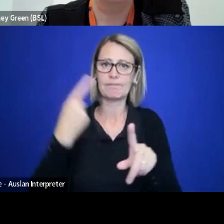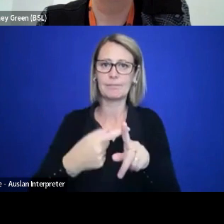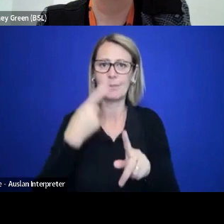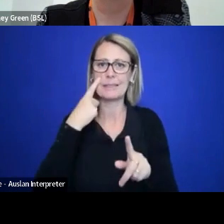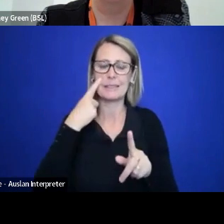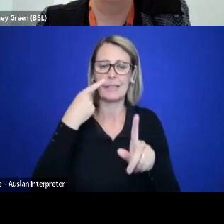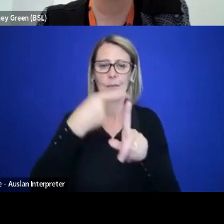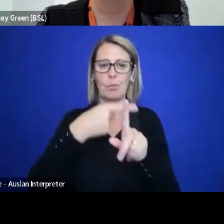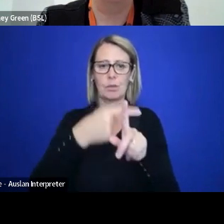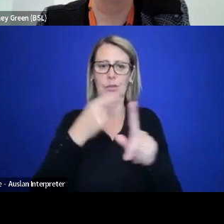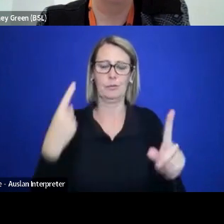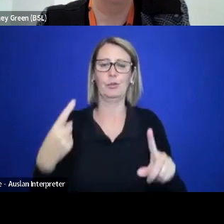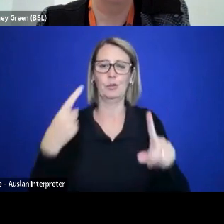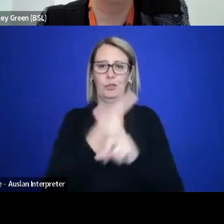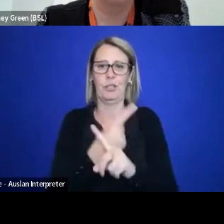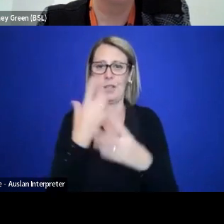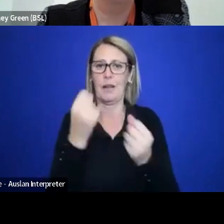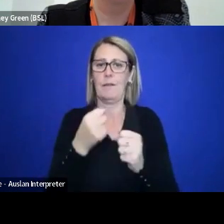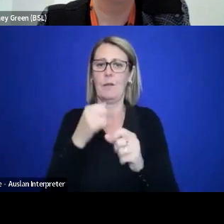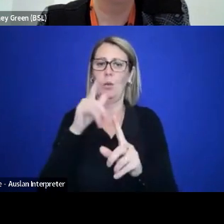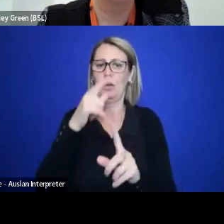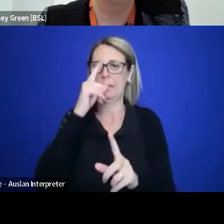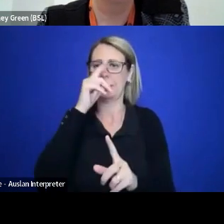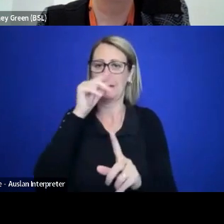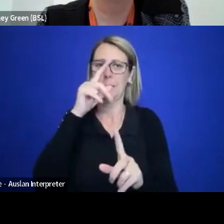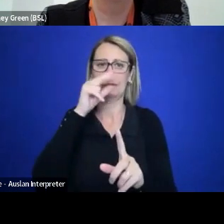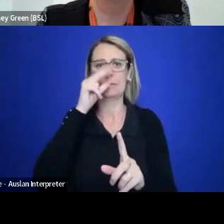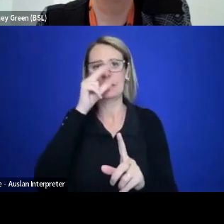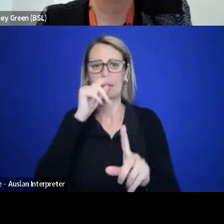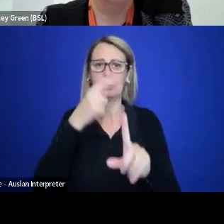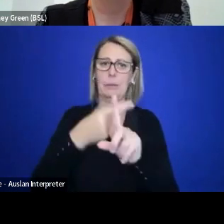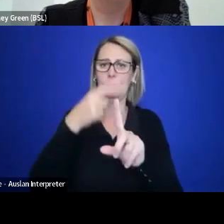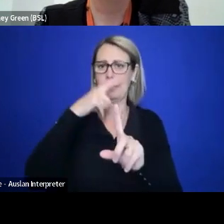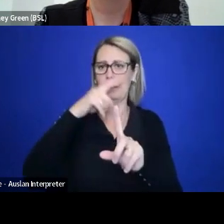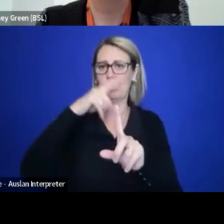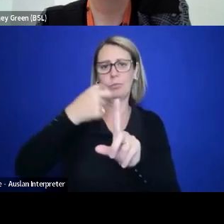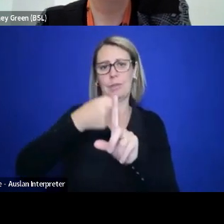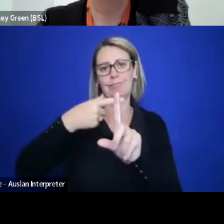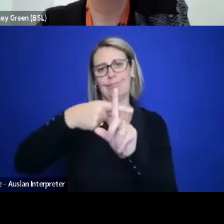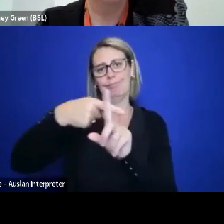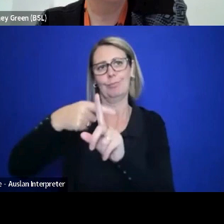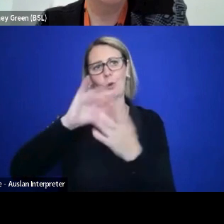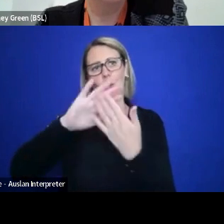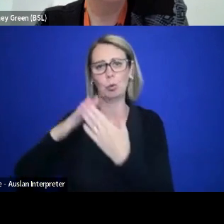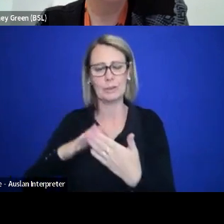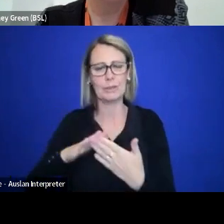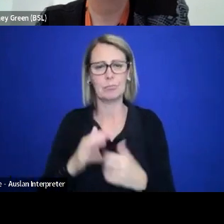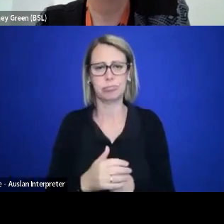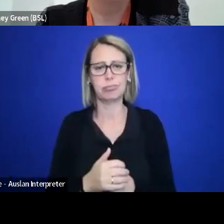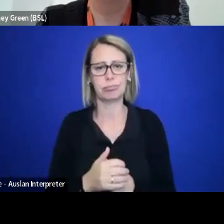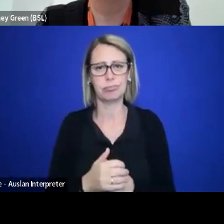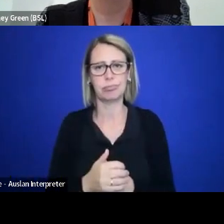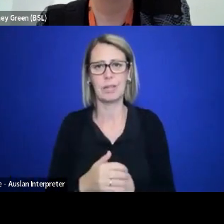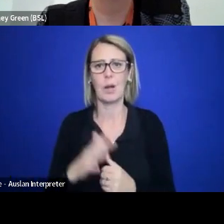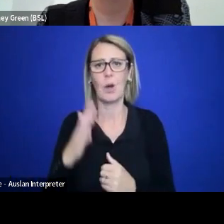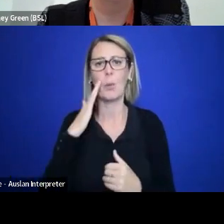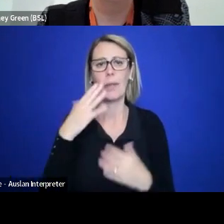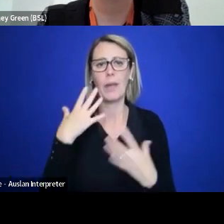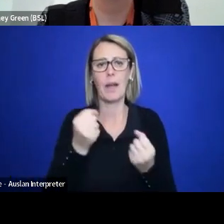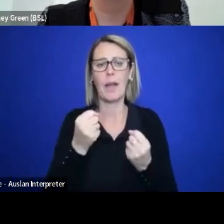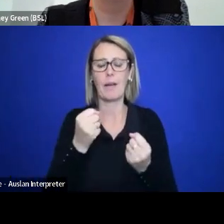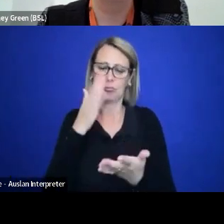positive impact that it has for young people and the community. As when a young person has access to meaningful